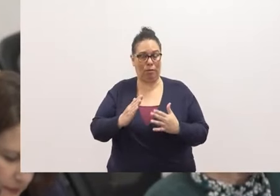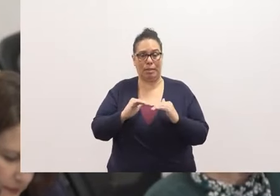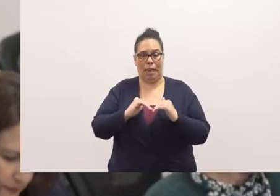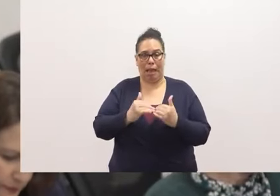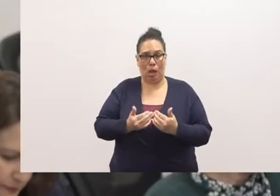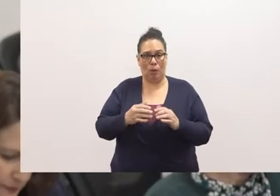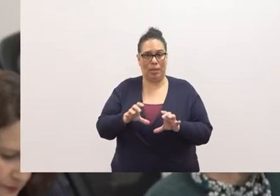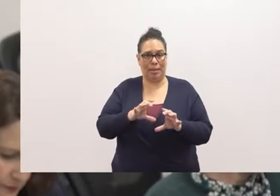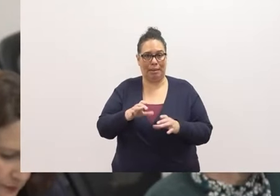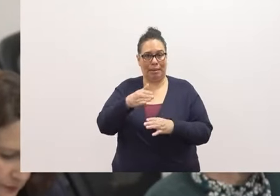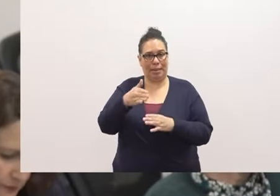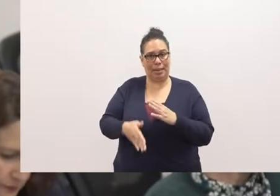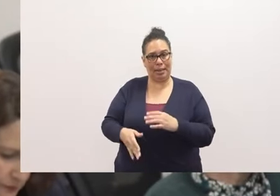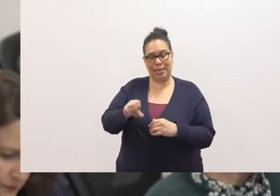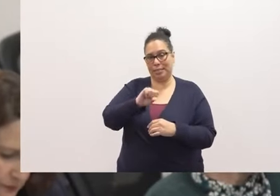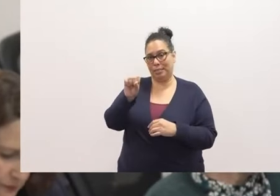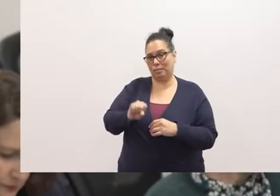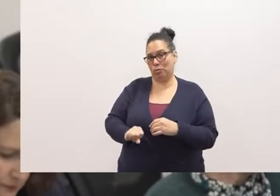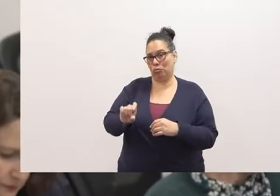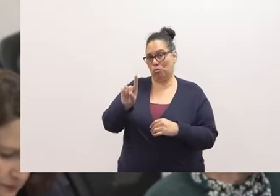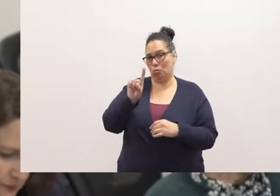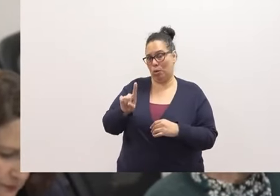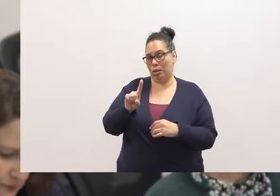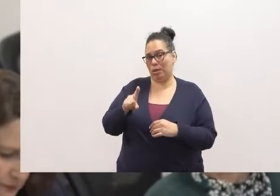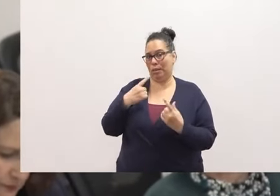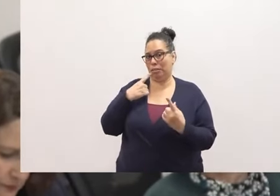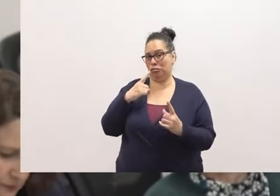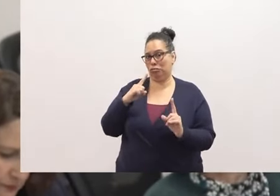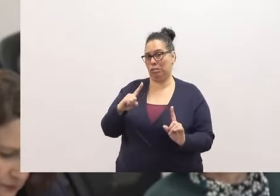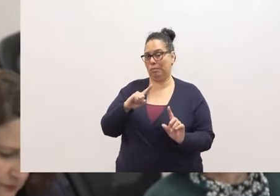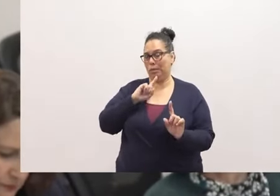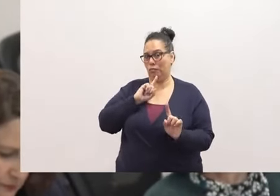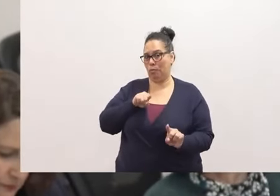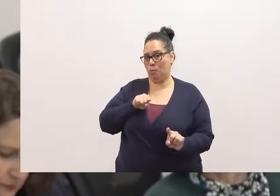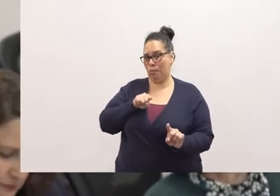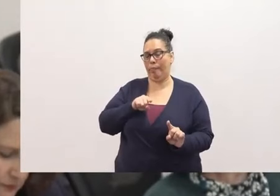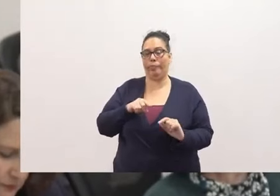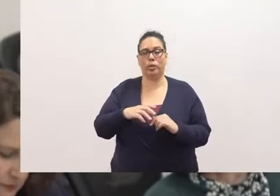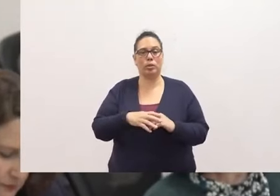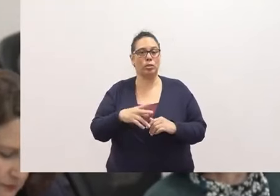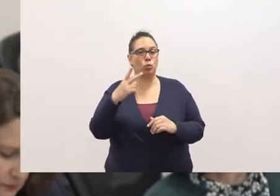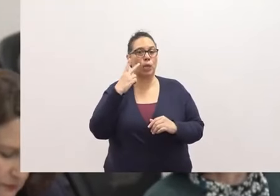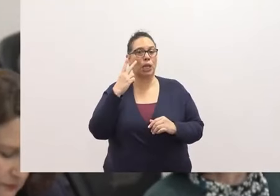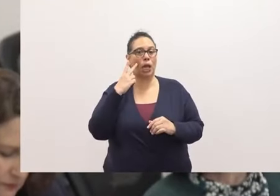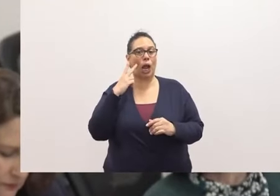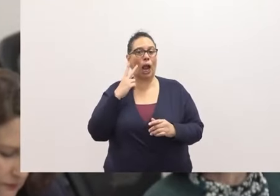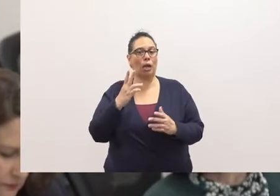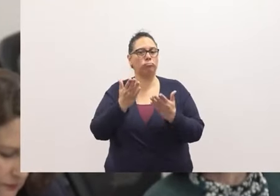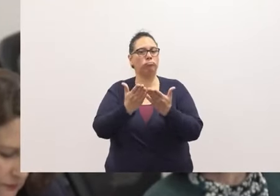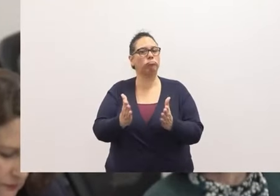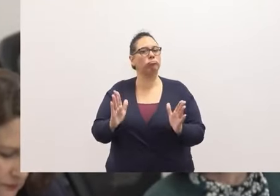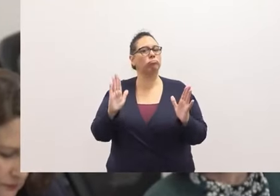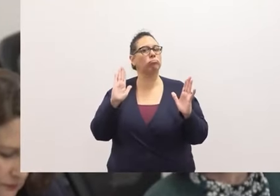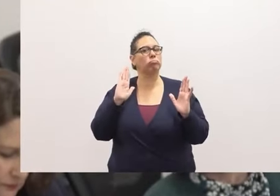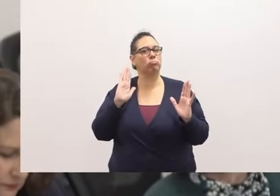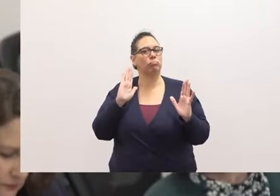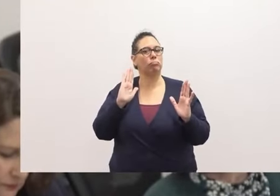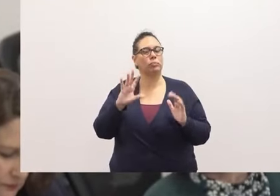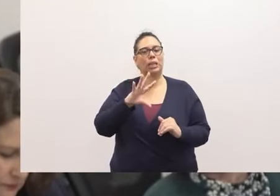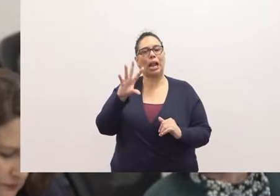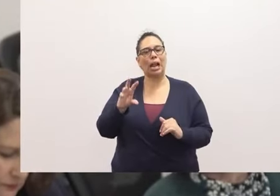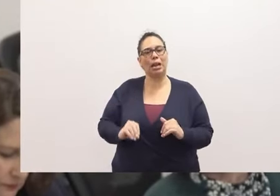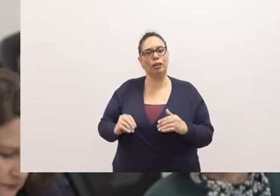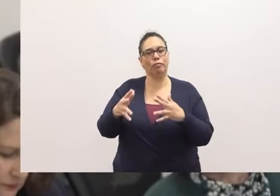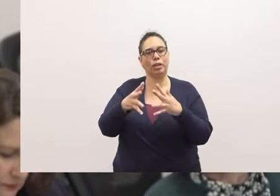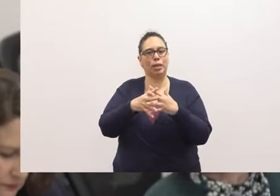at the end of semester 1 on the achievement report. So we're looking at how overall our African